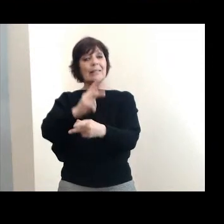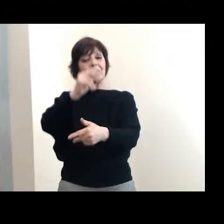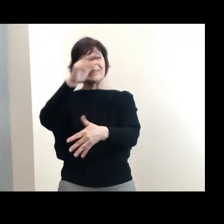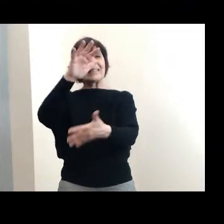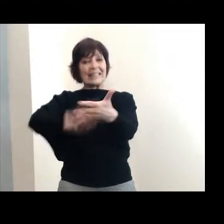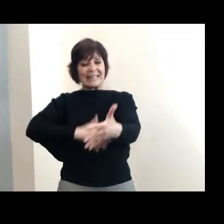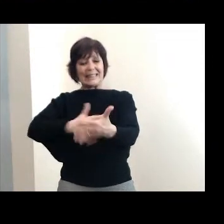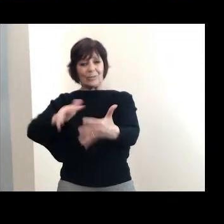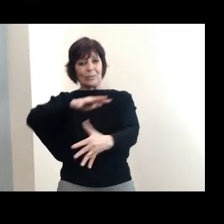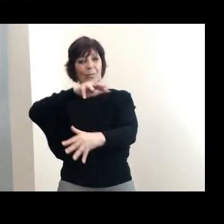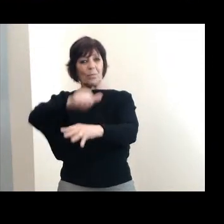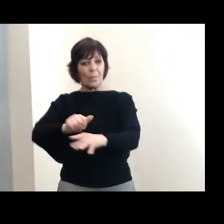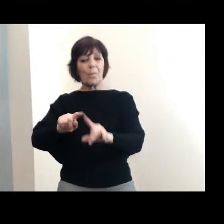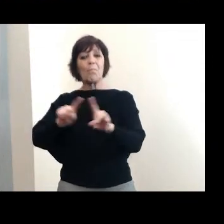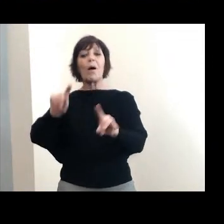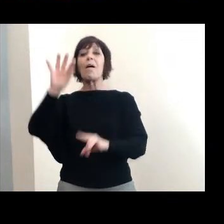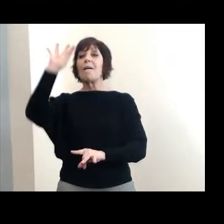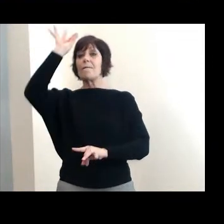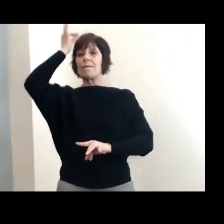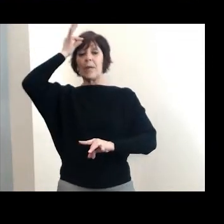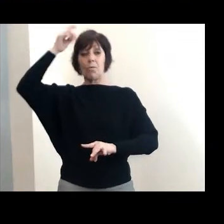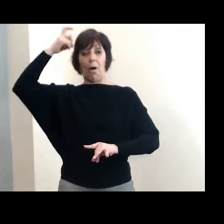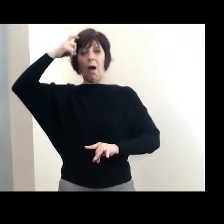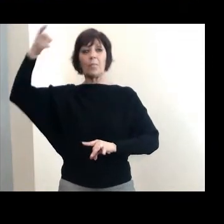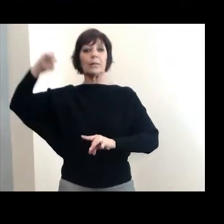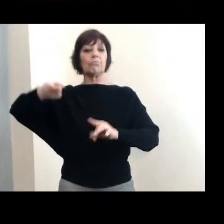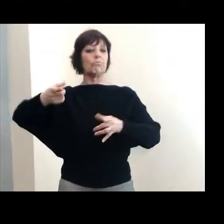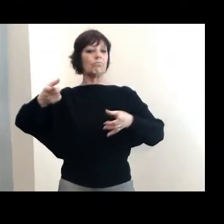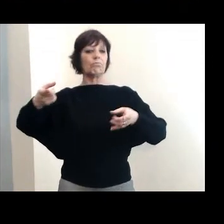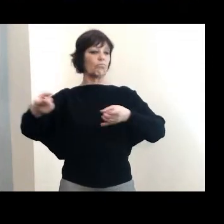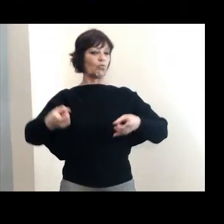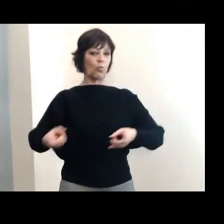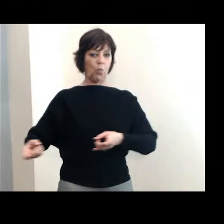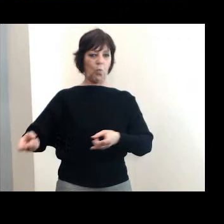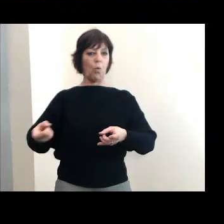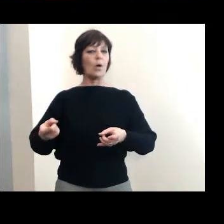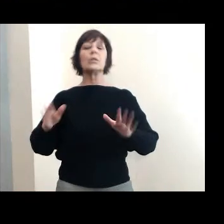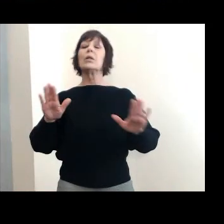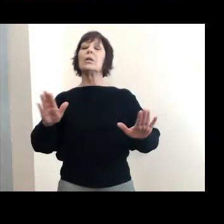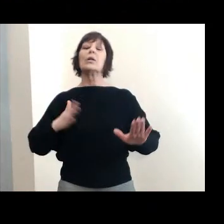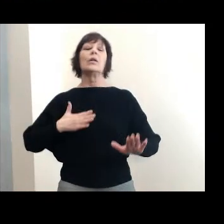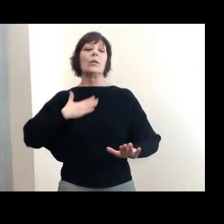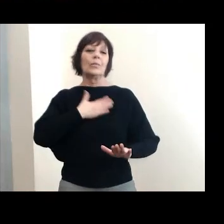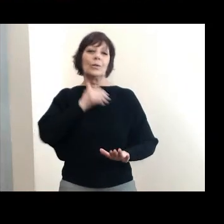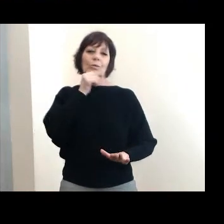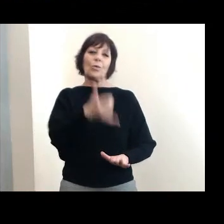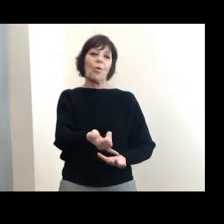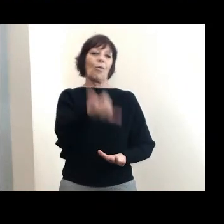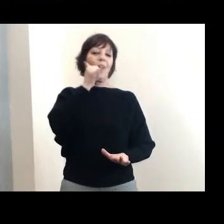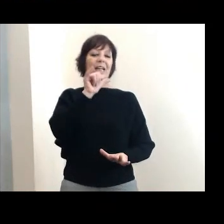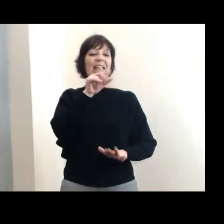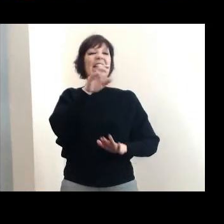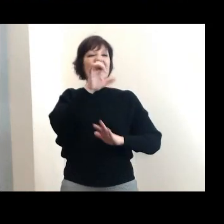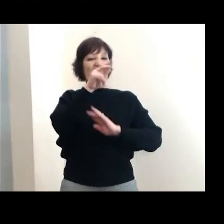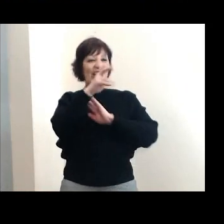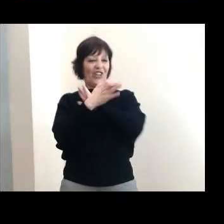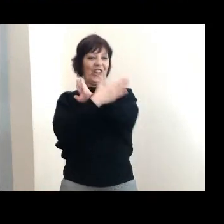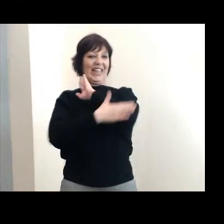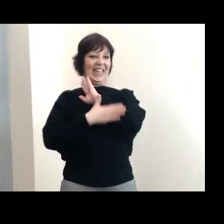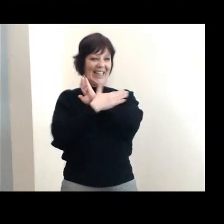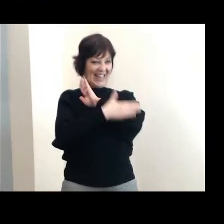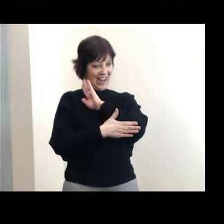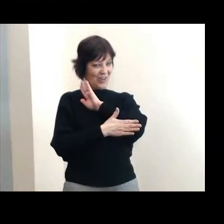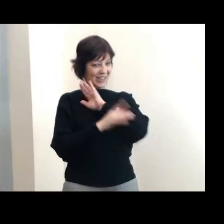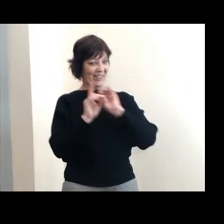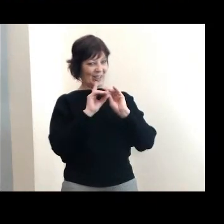the federal government will actually be running the sites. So please do not call the Erie County Department of Health. I know there was some false information that was